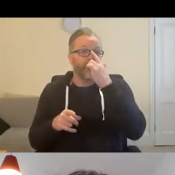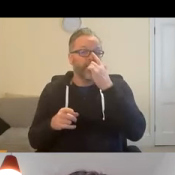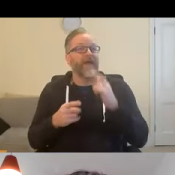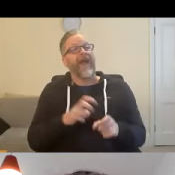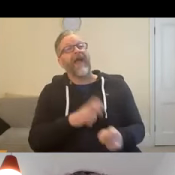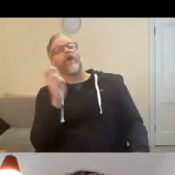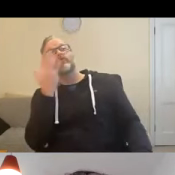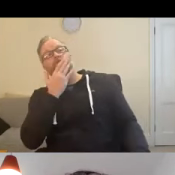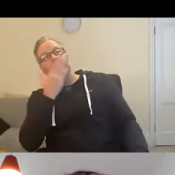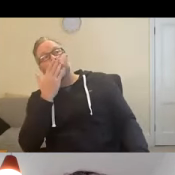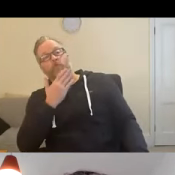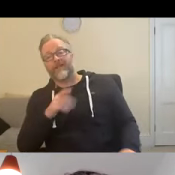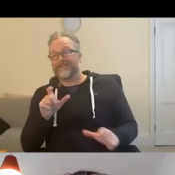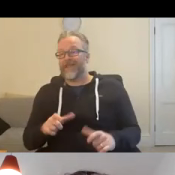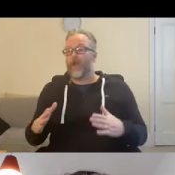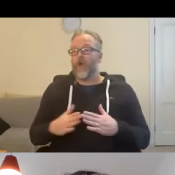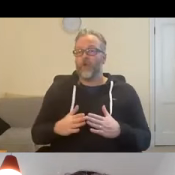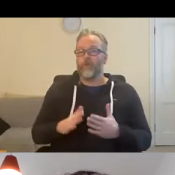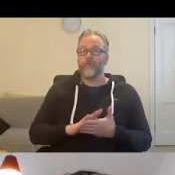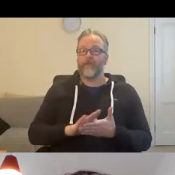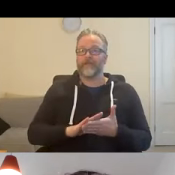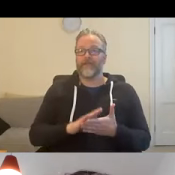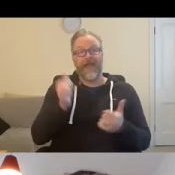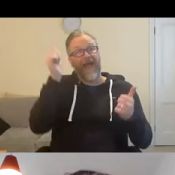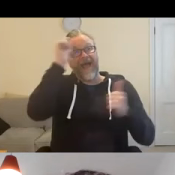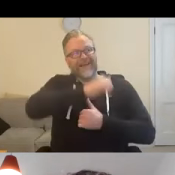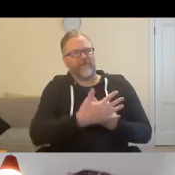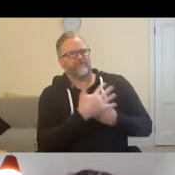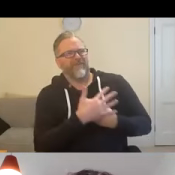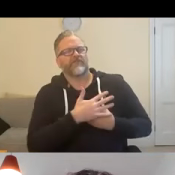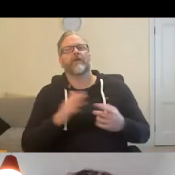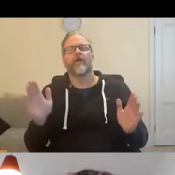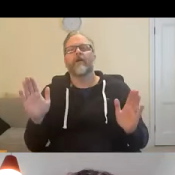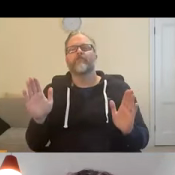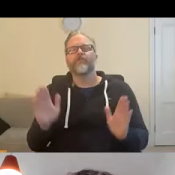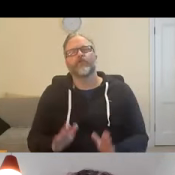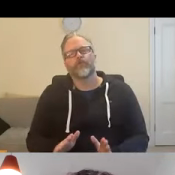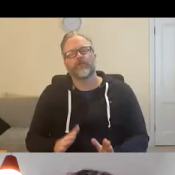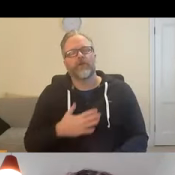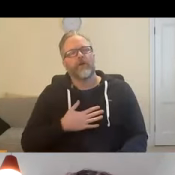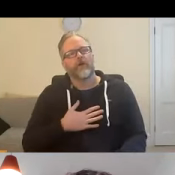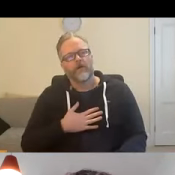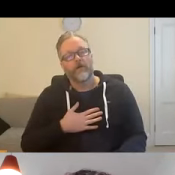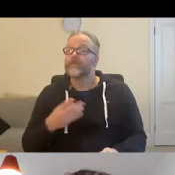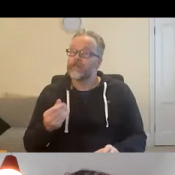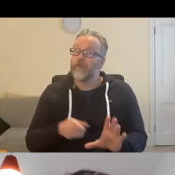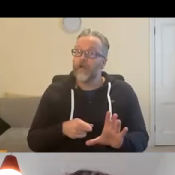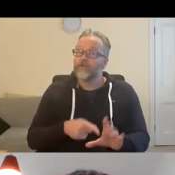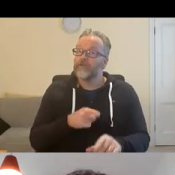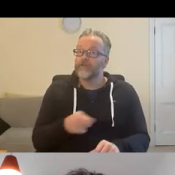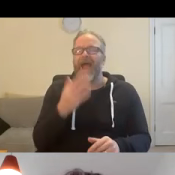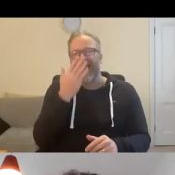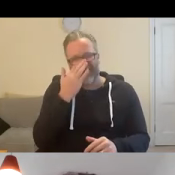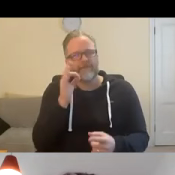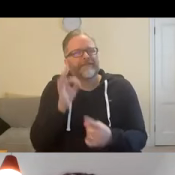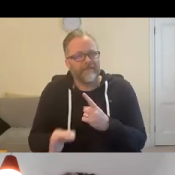and closures meant that there was less academic pressure placed on them. And so some young people, particularly adolescents,